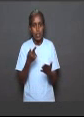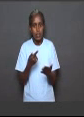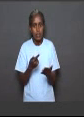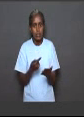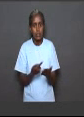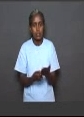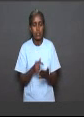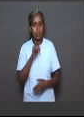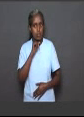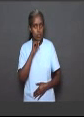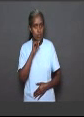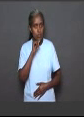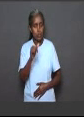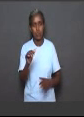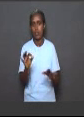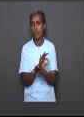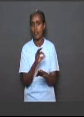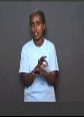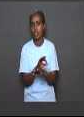is not a function.